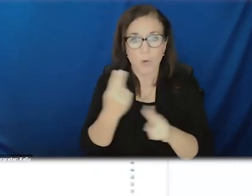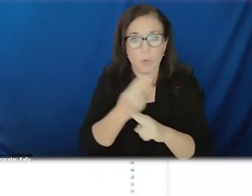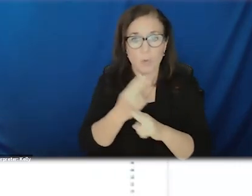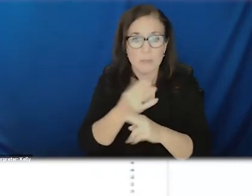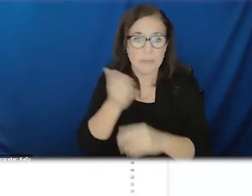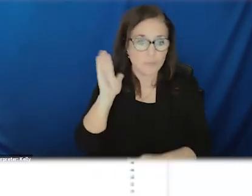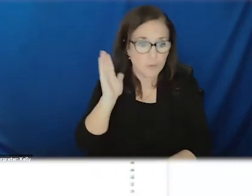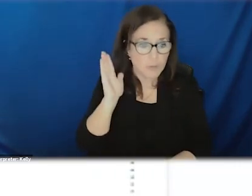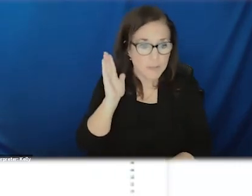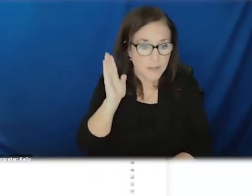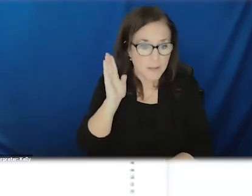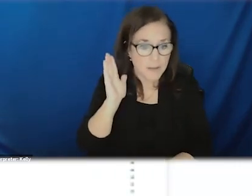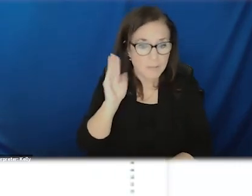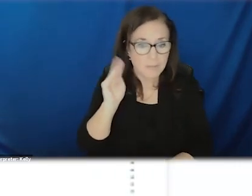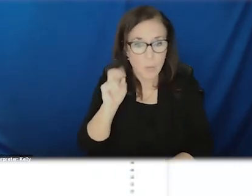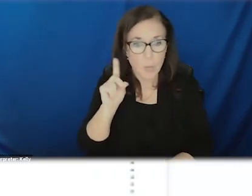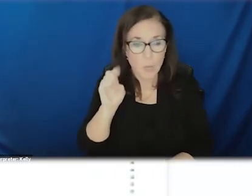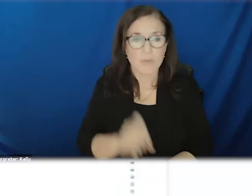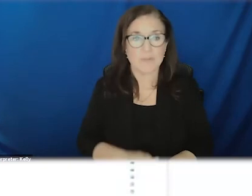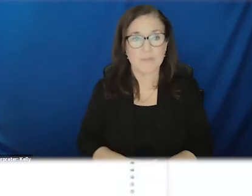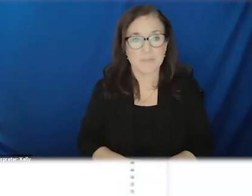Thank you so much.